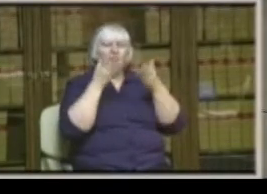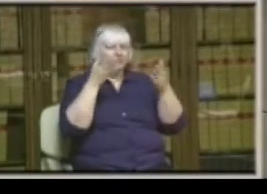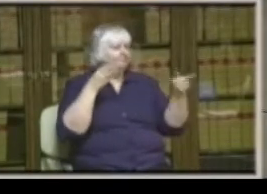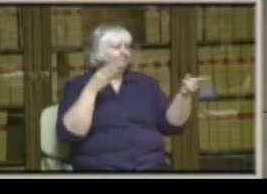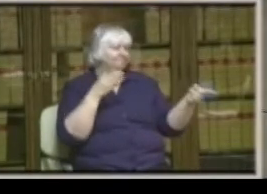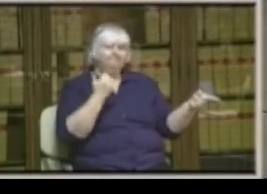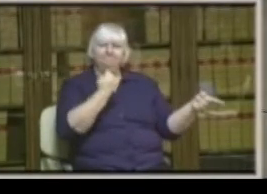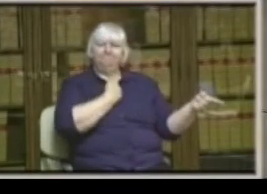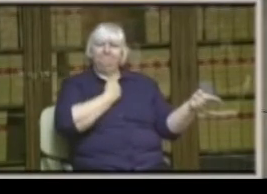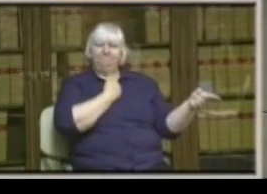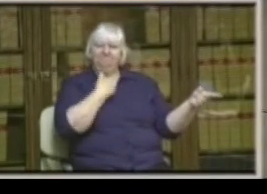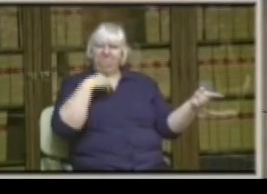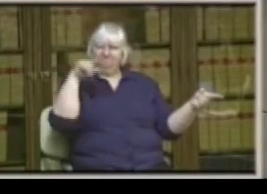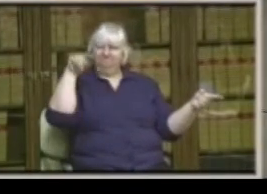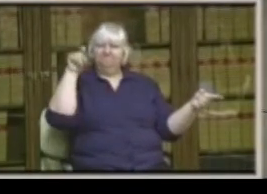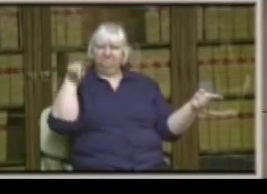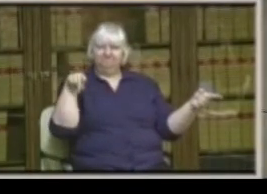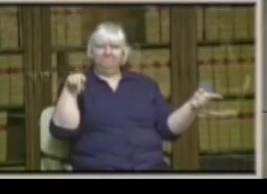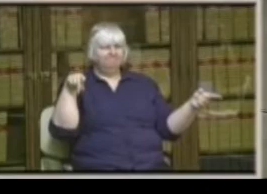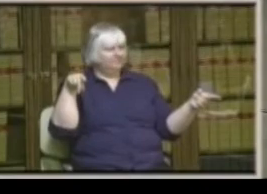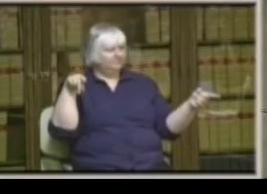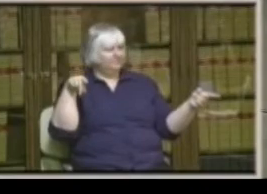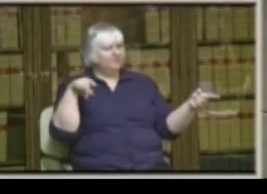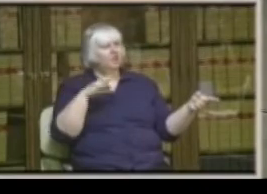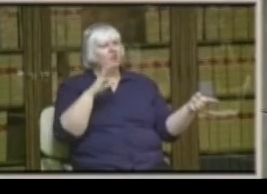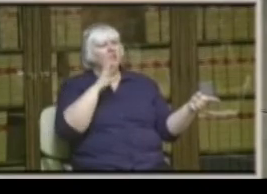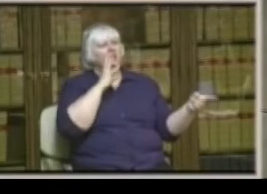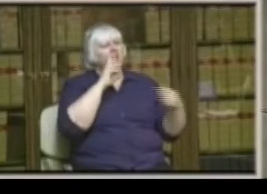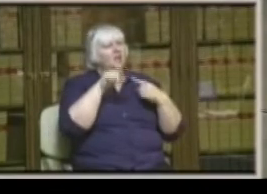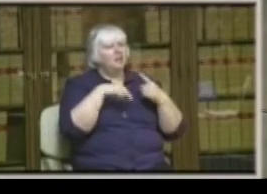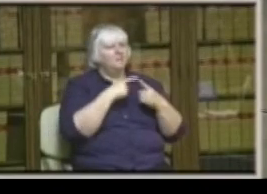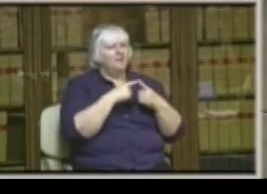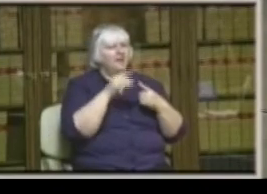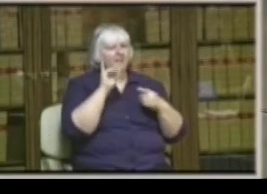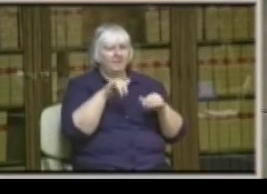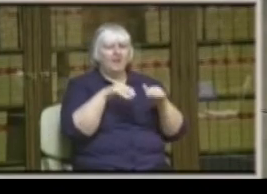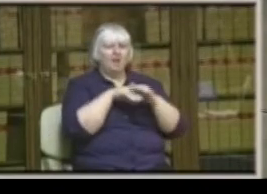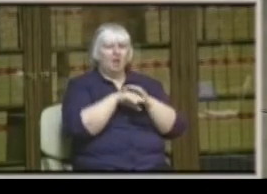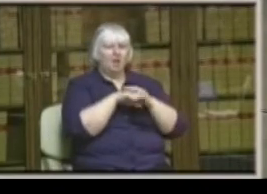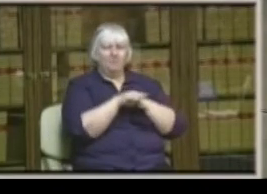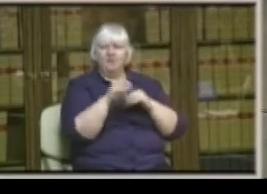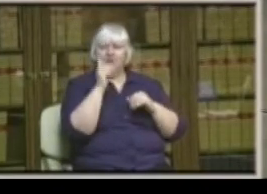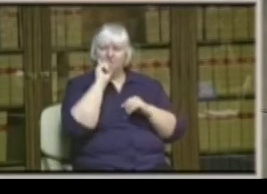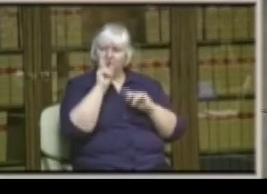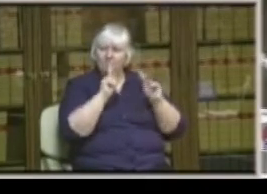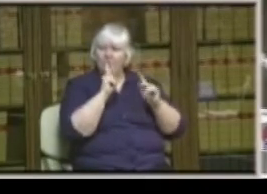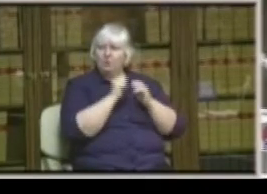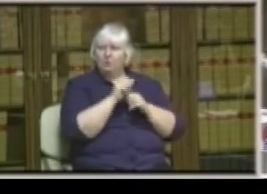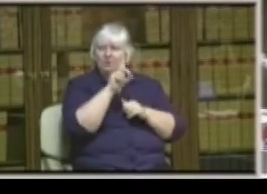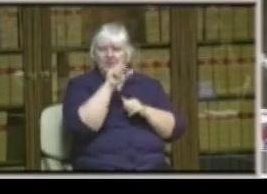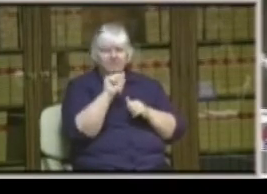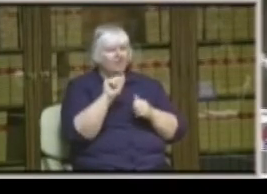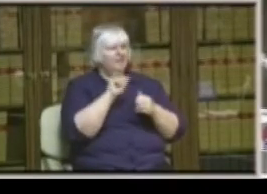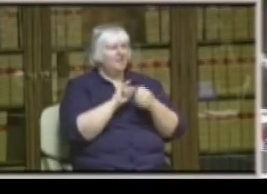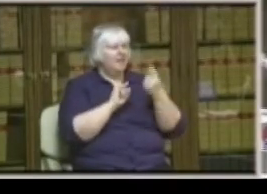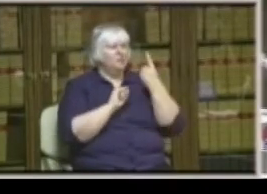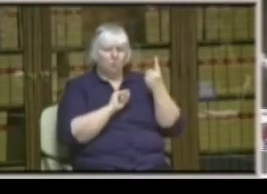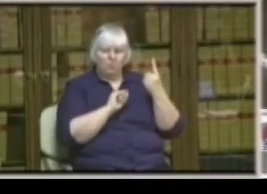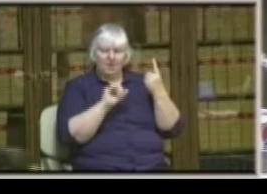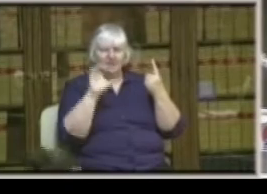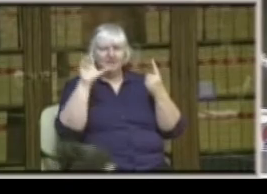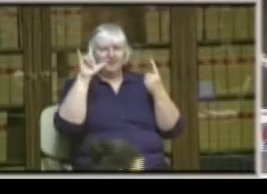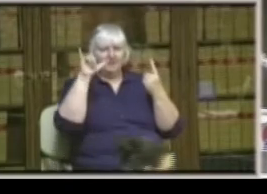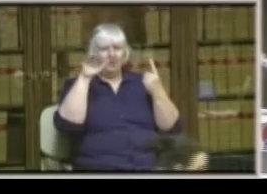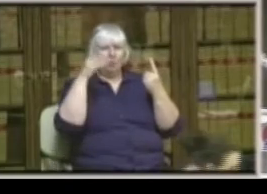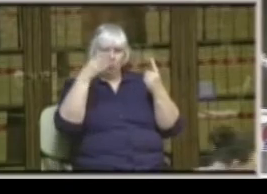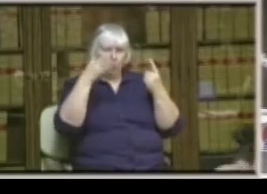question. I think when you've talked about it as an accommodation for a disability, that's one frame of